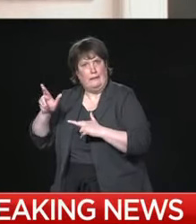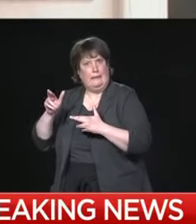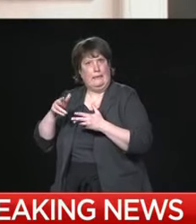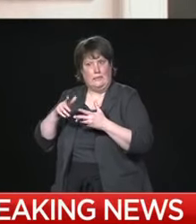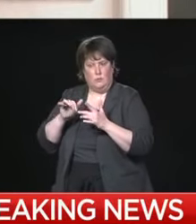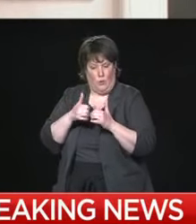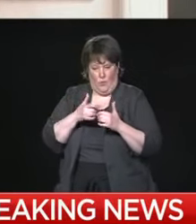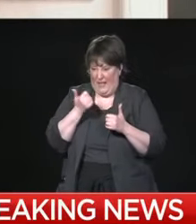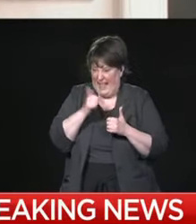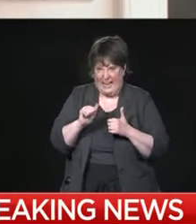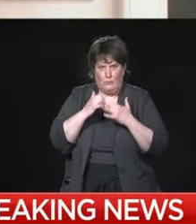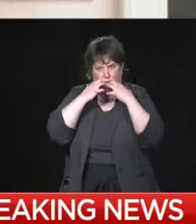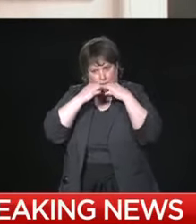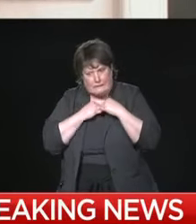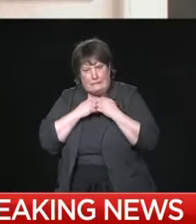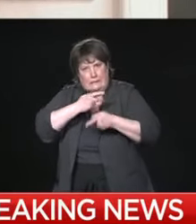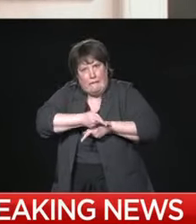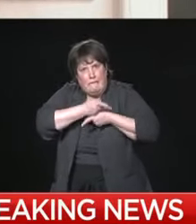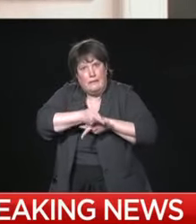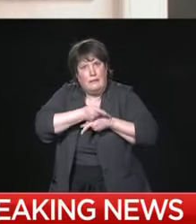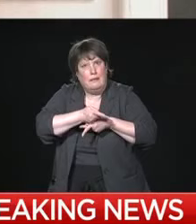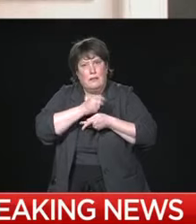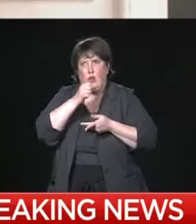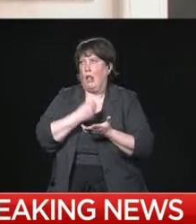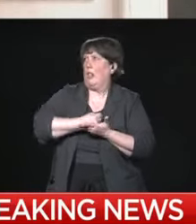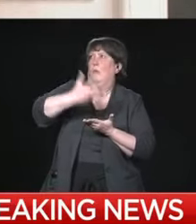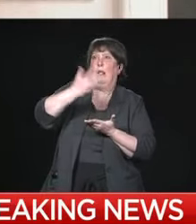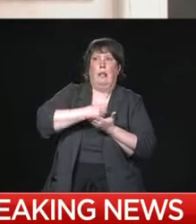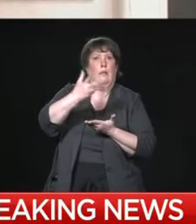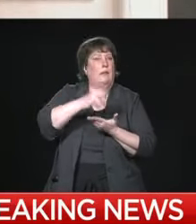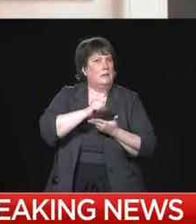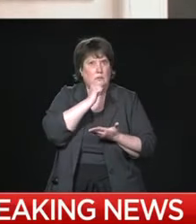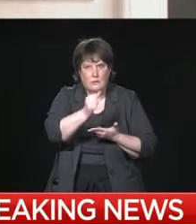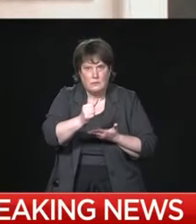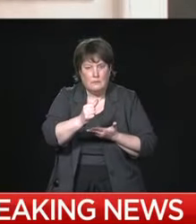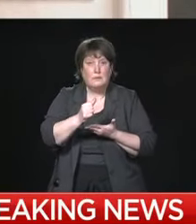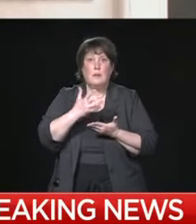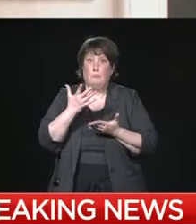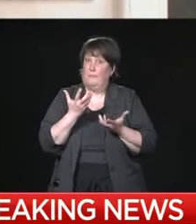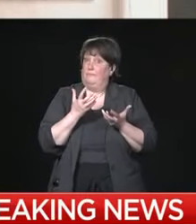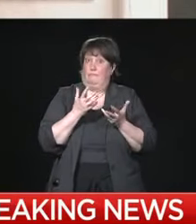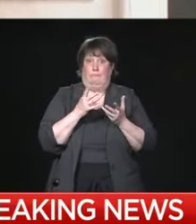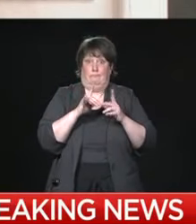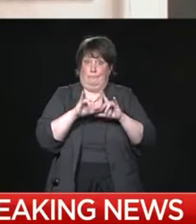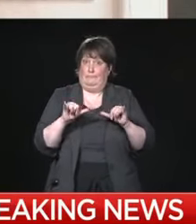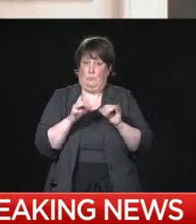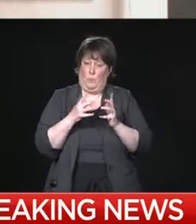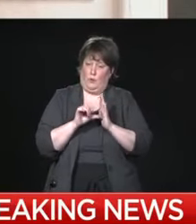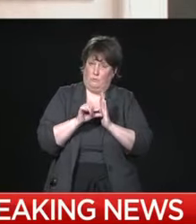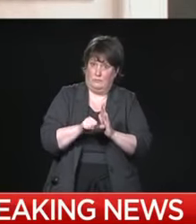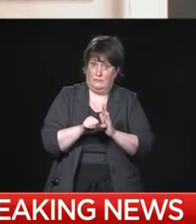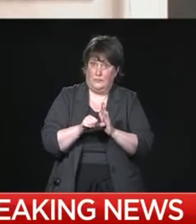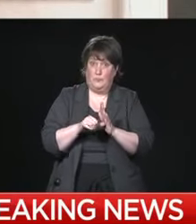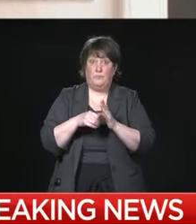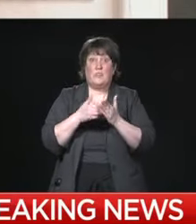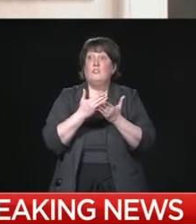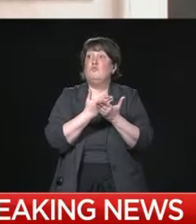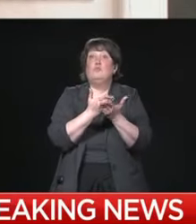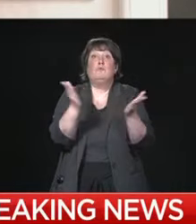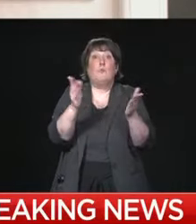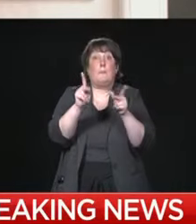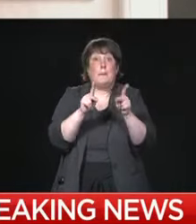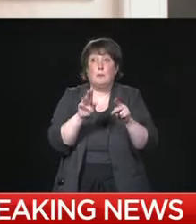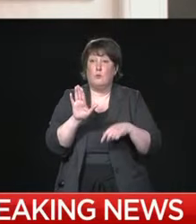use the equipment we have, but also impress upon Canadians how important it is that the decisions you make